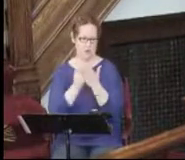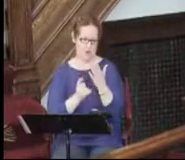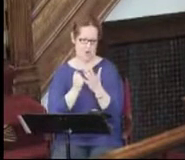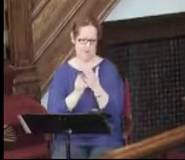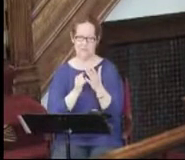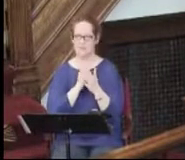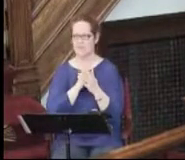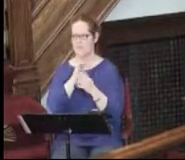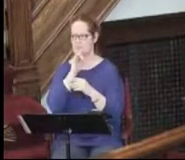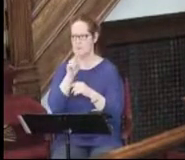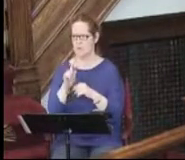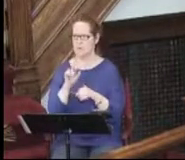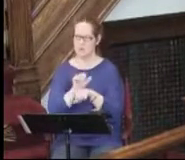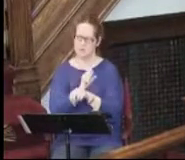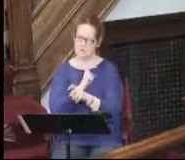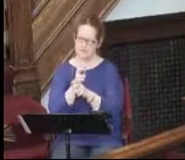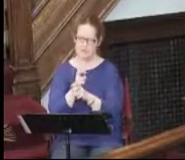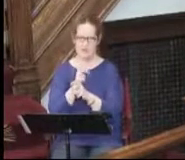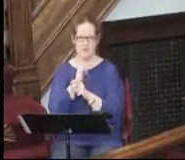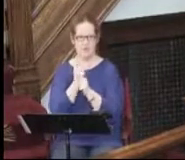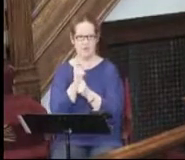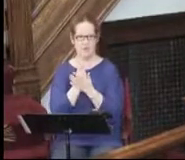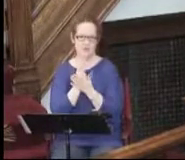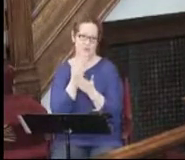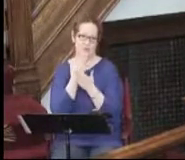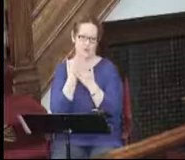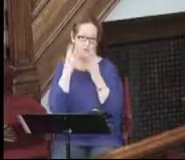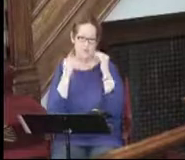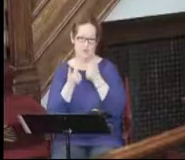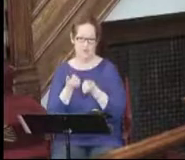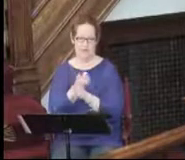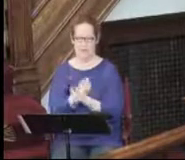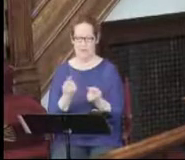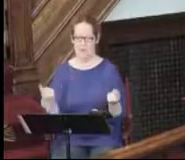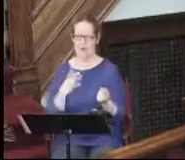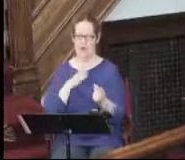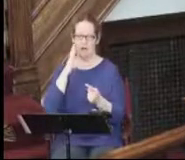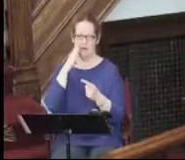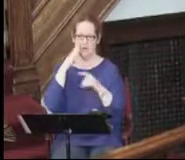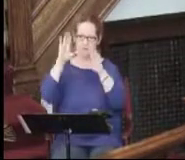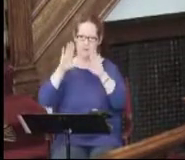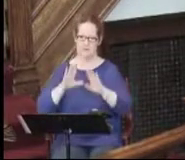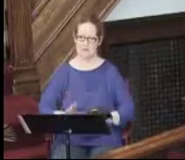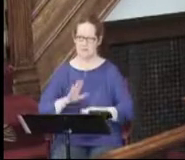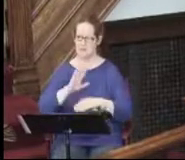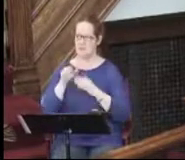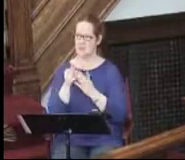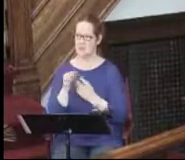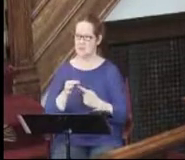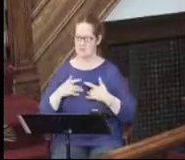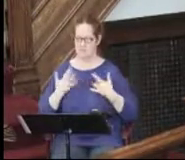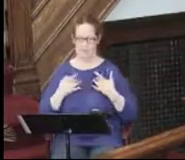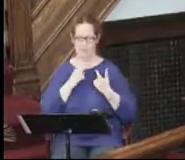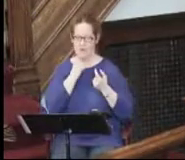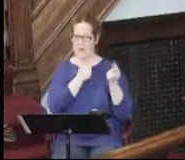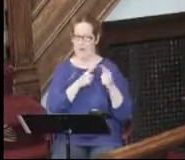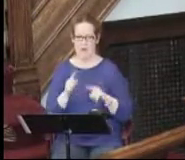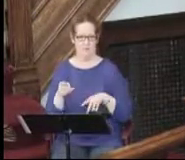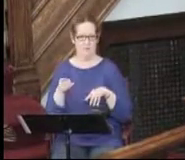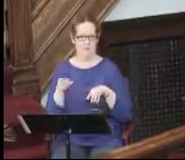to improve the experience we all have here at MCC Toronto. I know that our Sundays and all of the special events would not come off